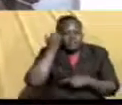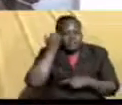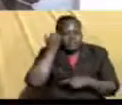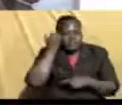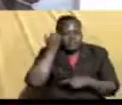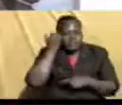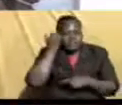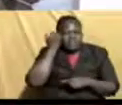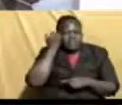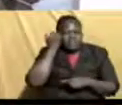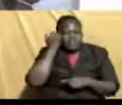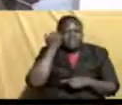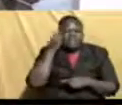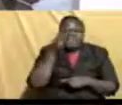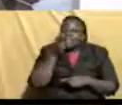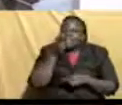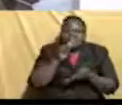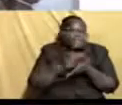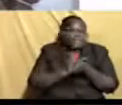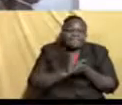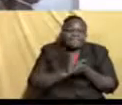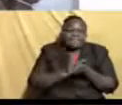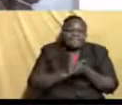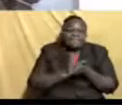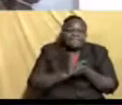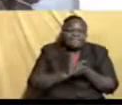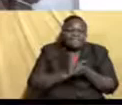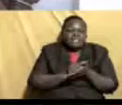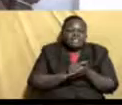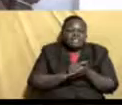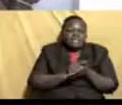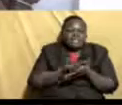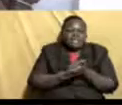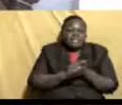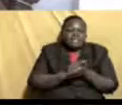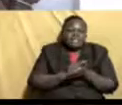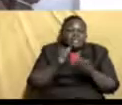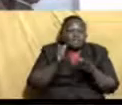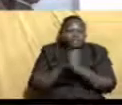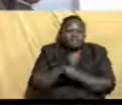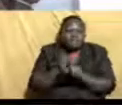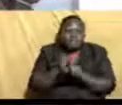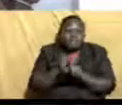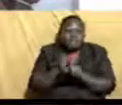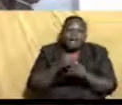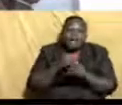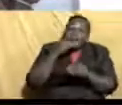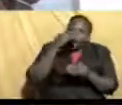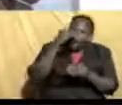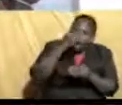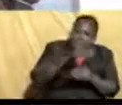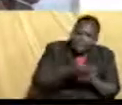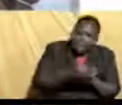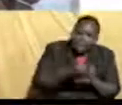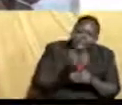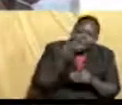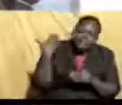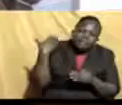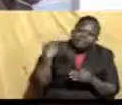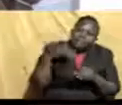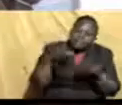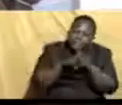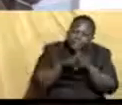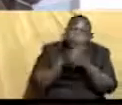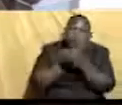appeal. Essentially, that was an immunity from proceeding because they can't be named a respondent after they acted as a